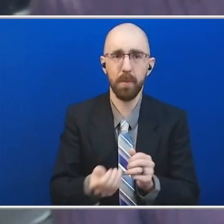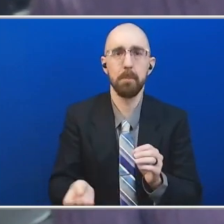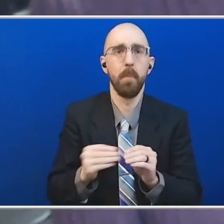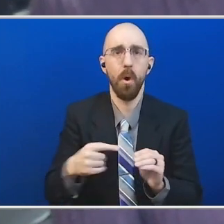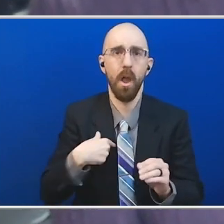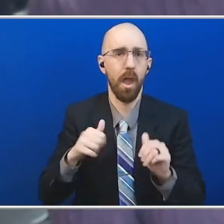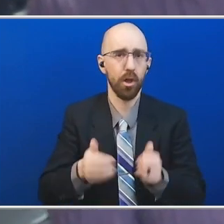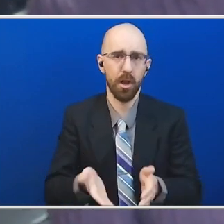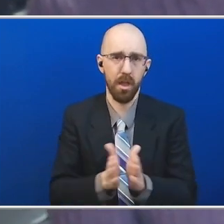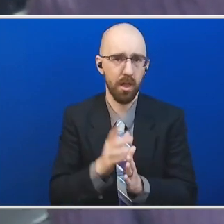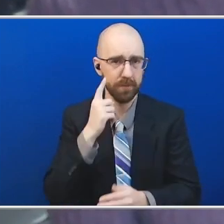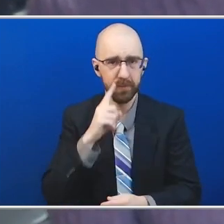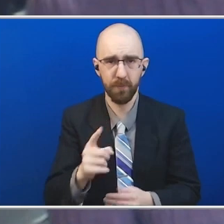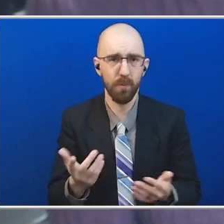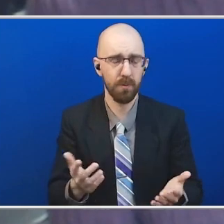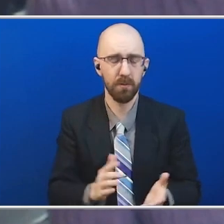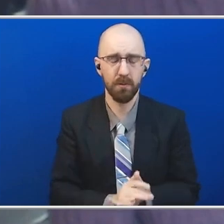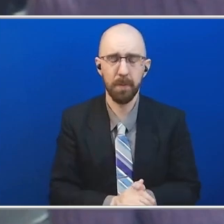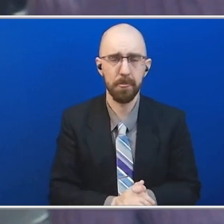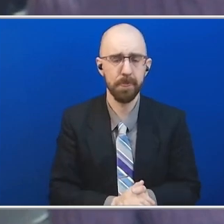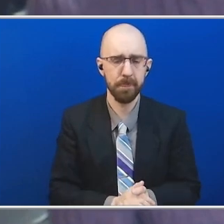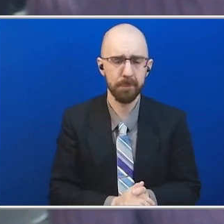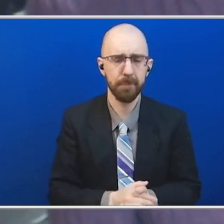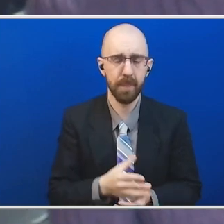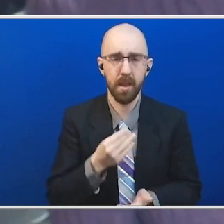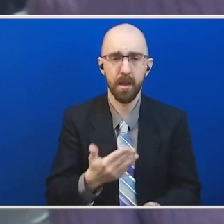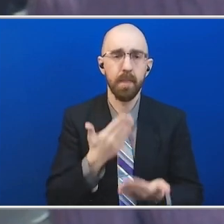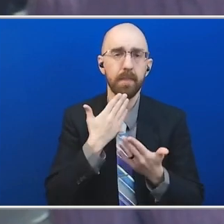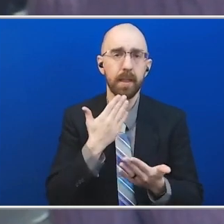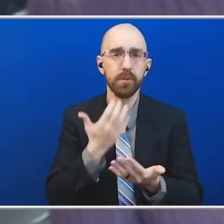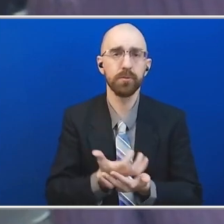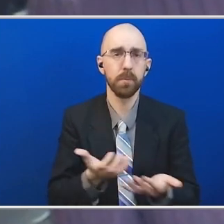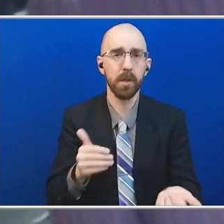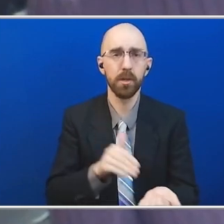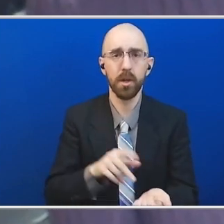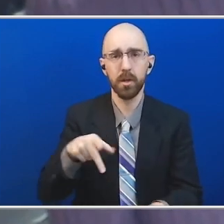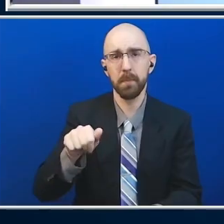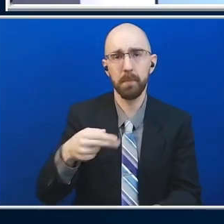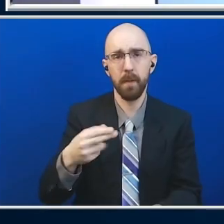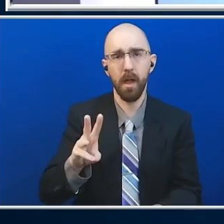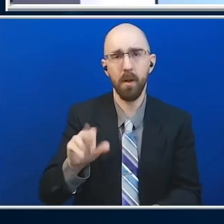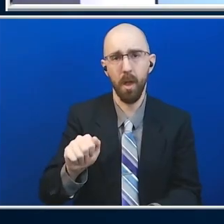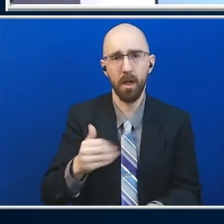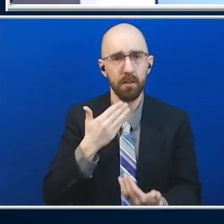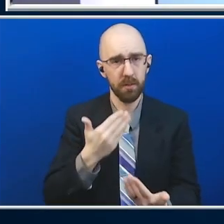for. And thank you so much, Dr. Powell.